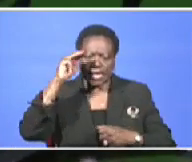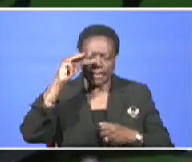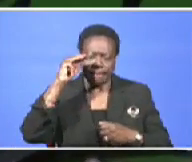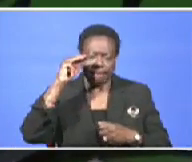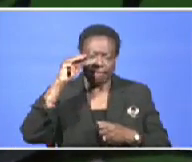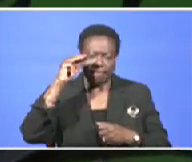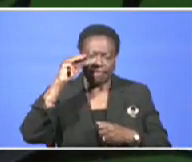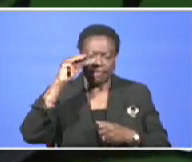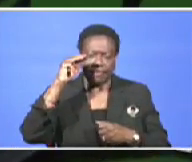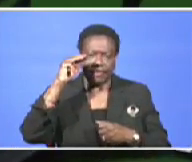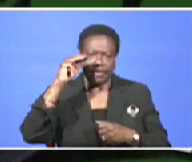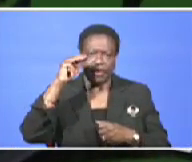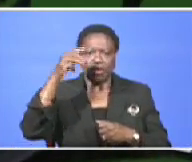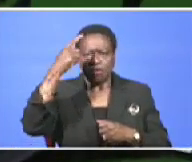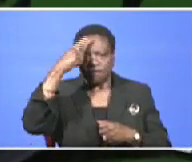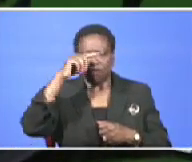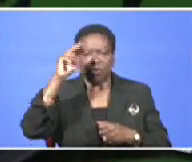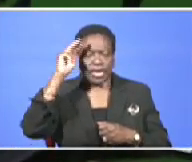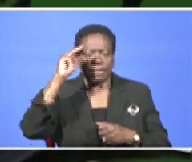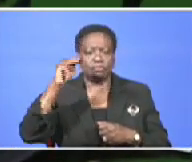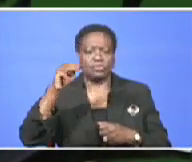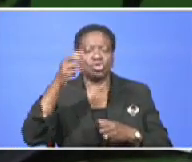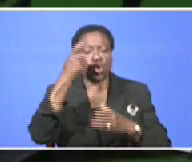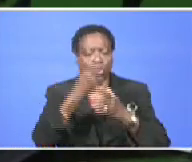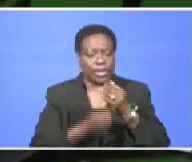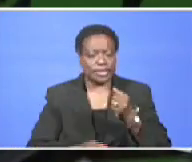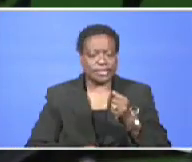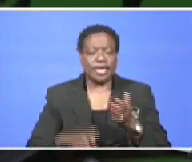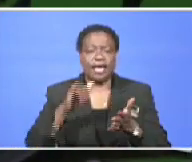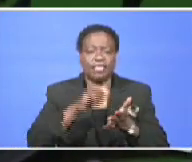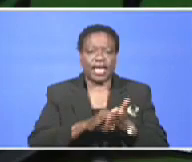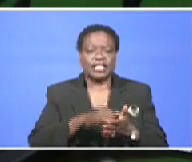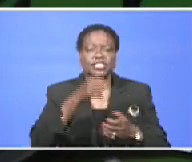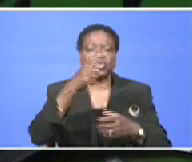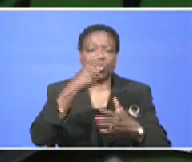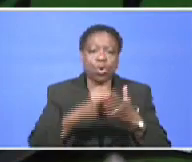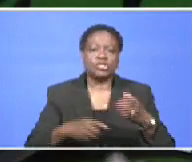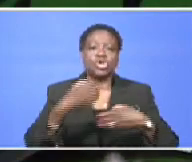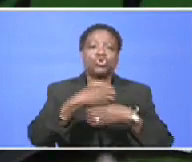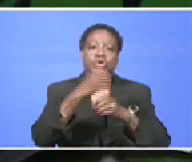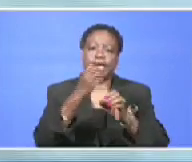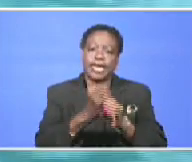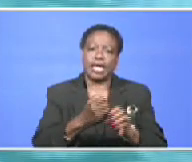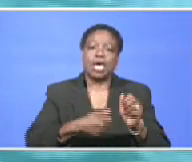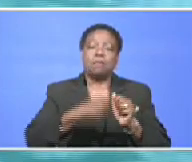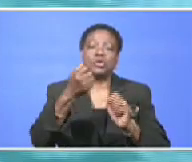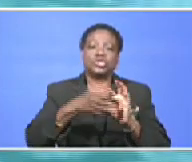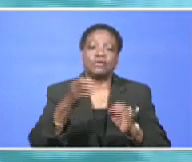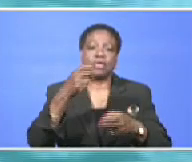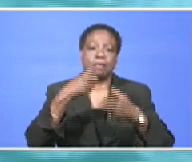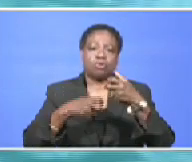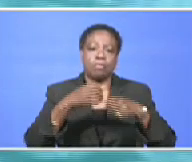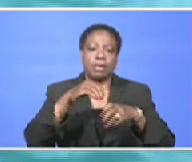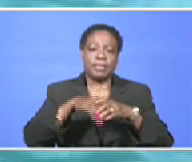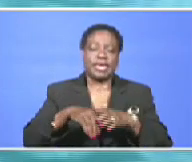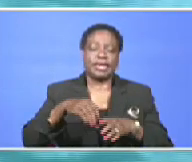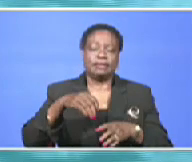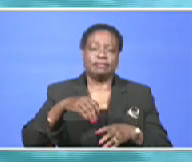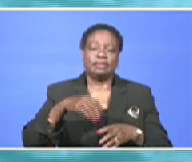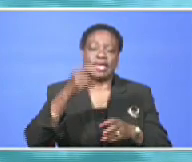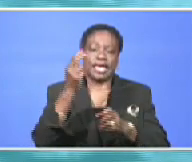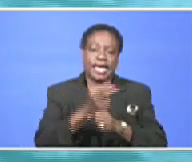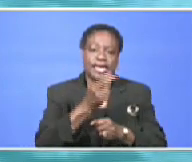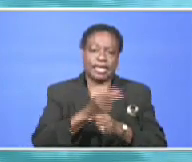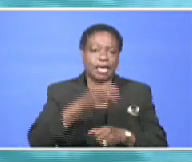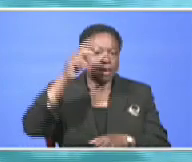fighting him now for him to quit the power. That's what creates most of the problem we have in Haiti. Prime Minister Dr. the Most Honorable Hubert